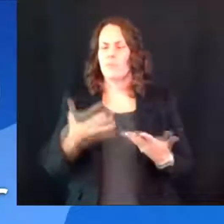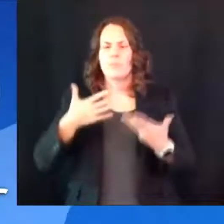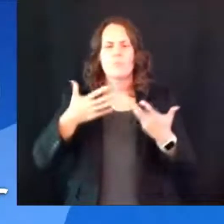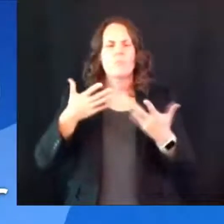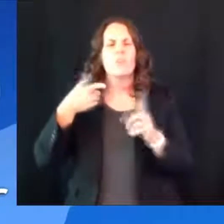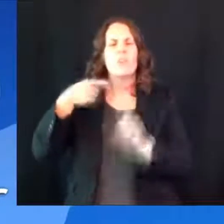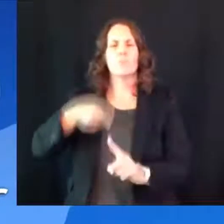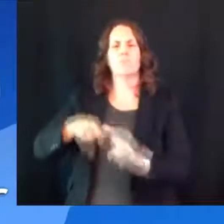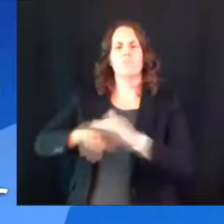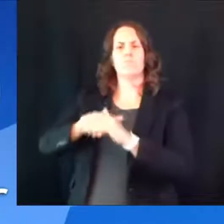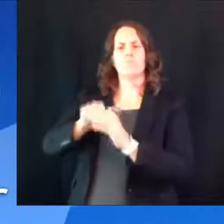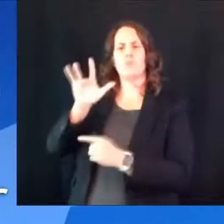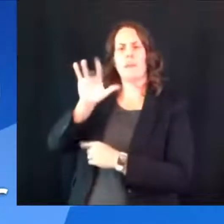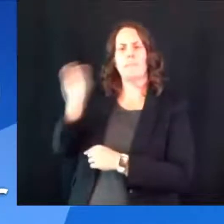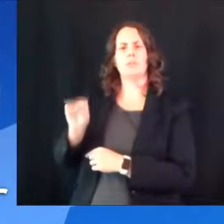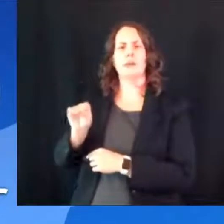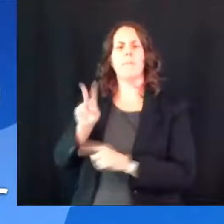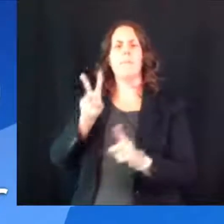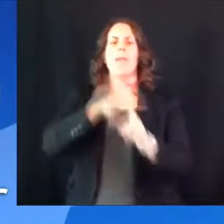Yes.